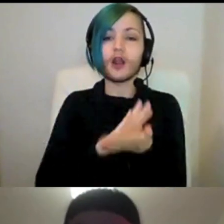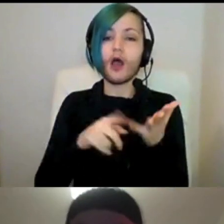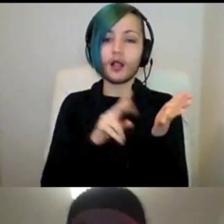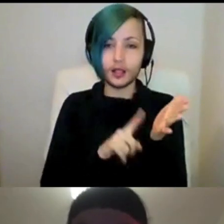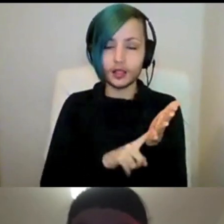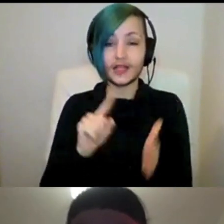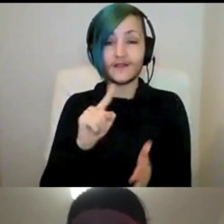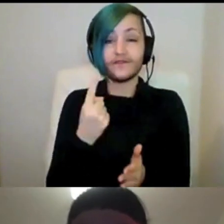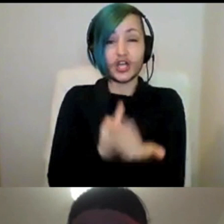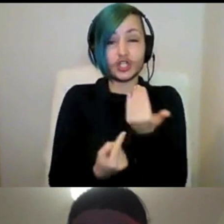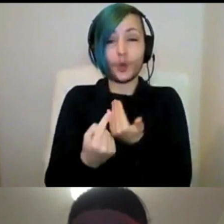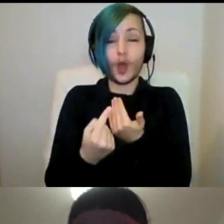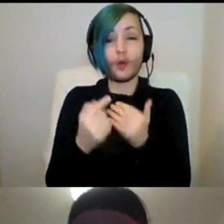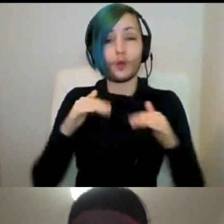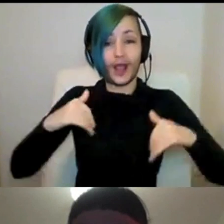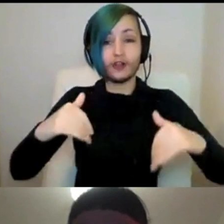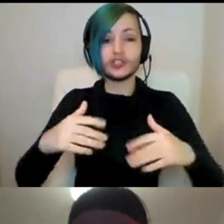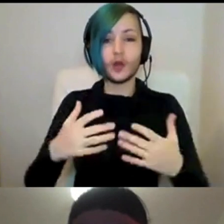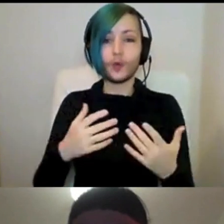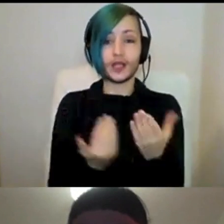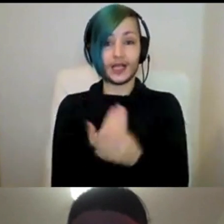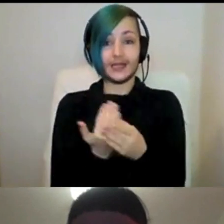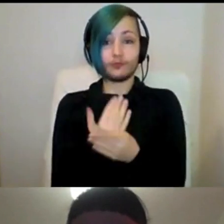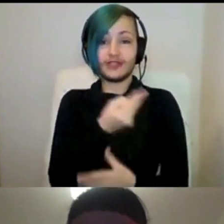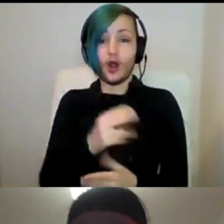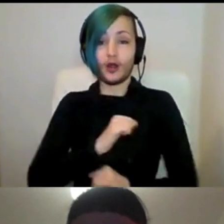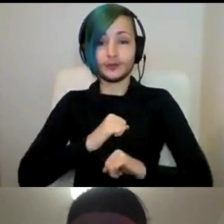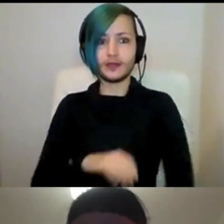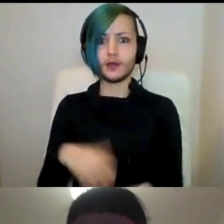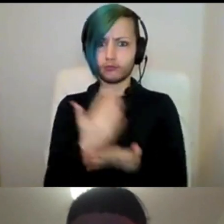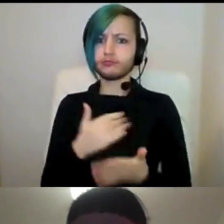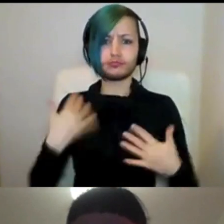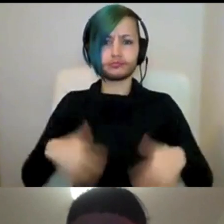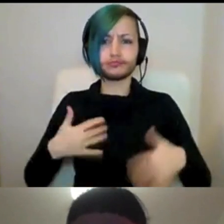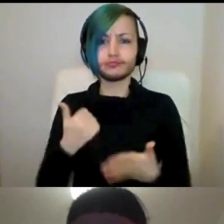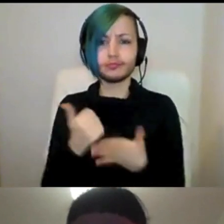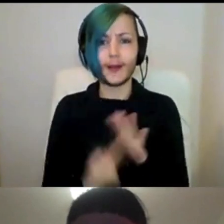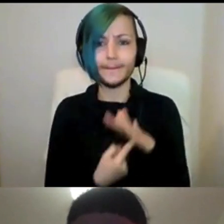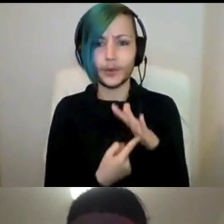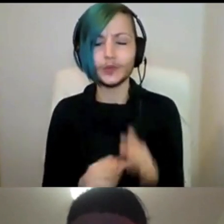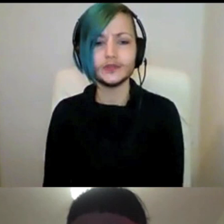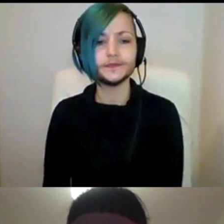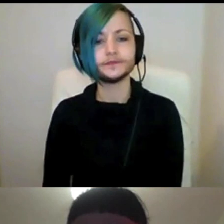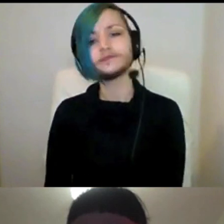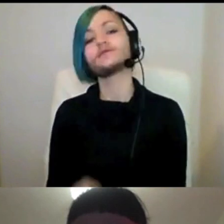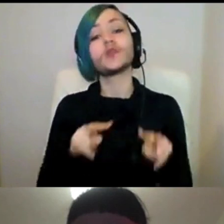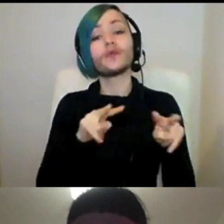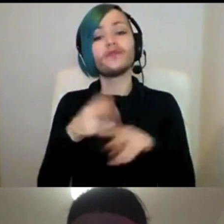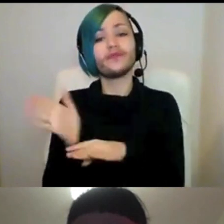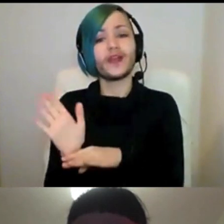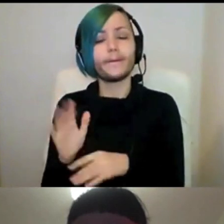in a contemporary art space, which was massively significant. So the film is to sort of